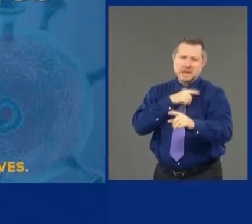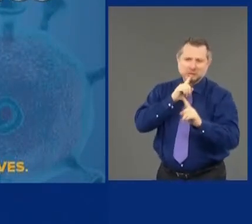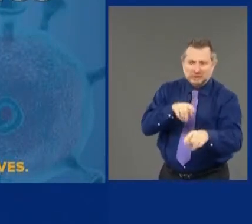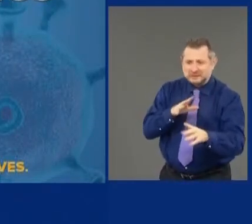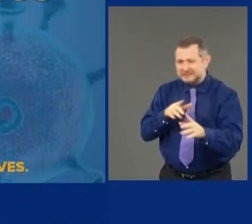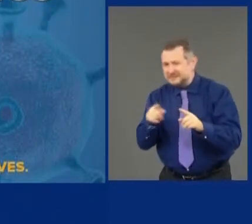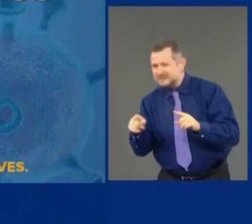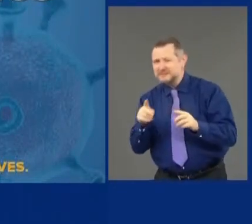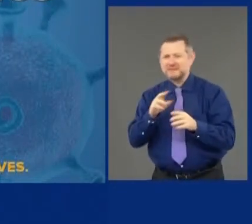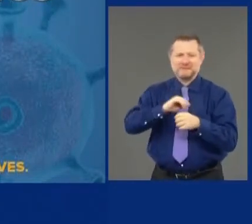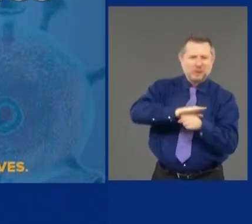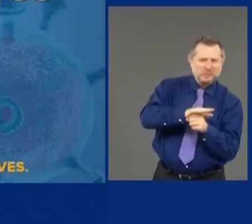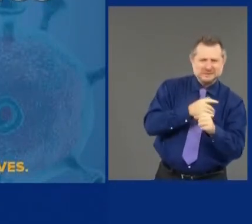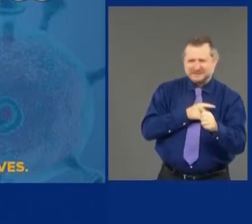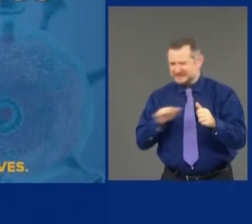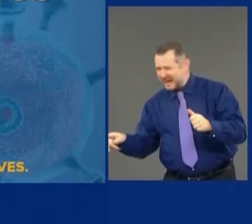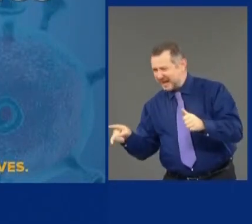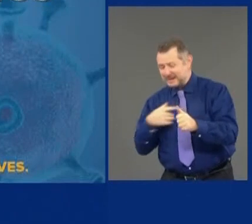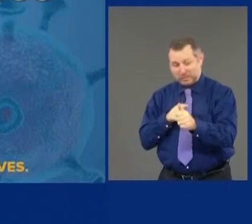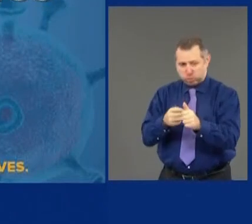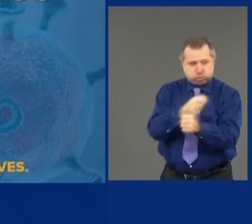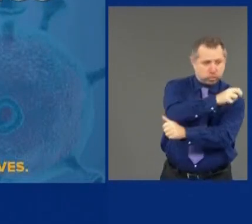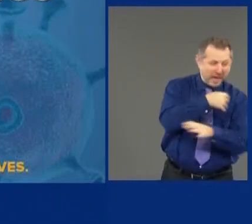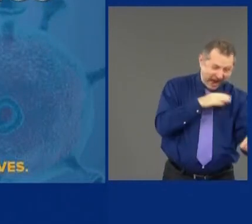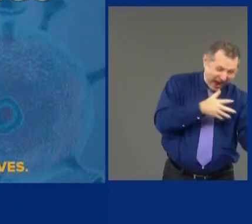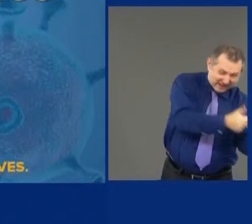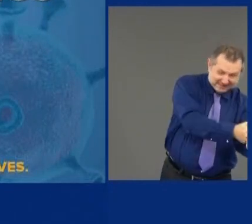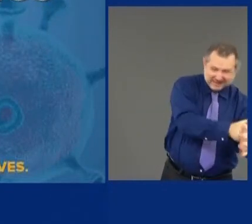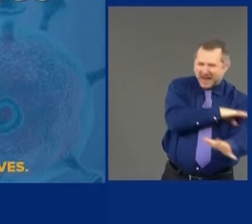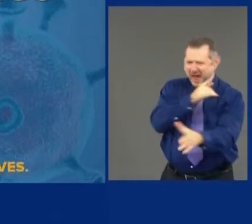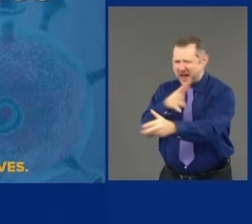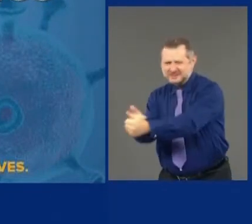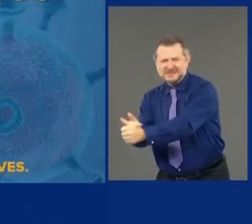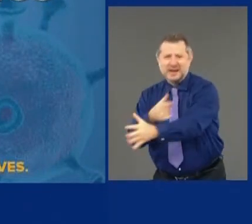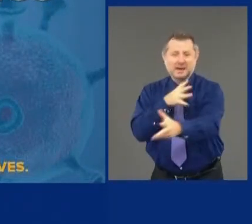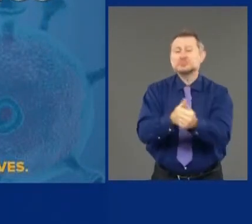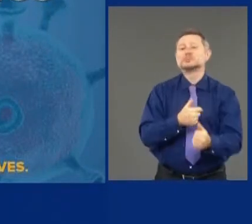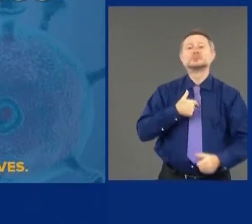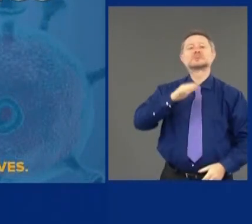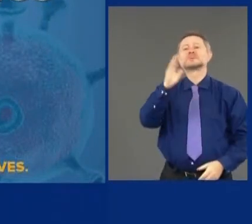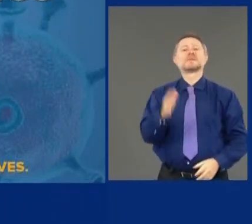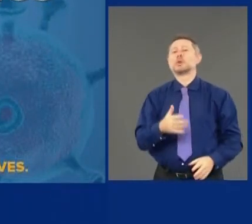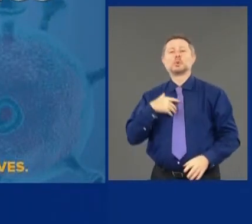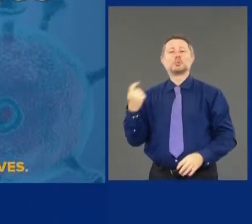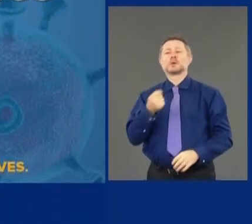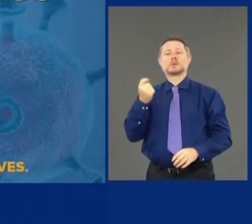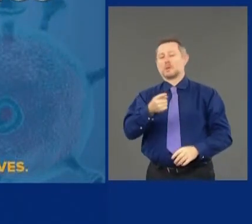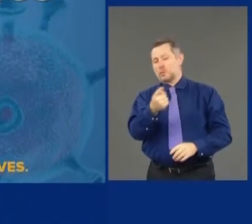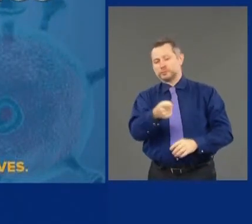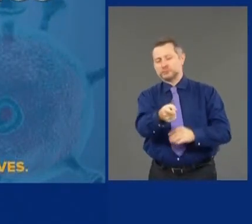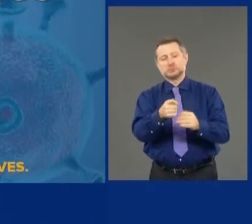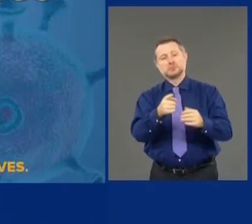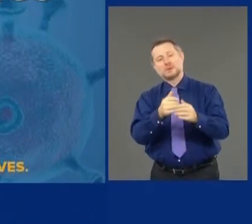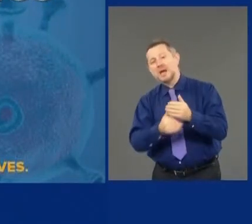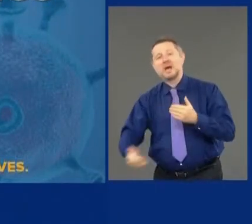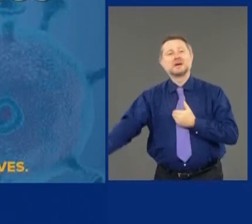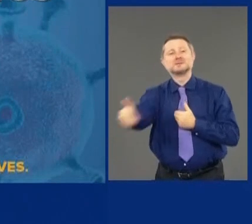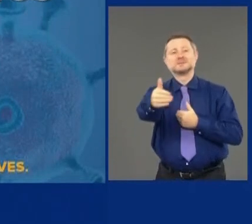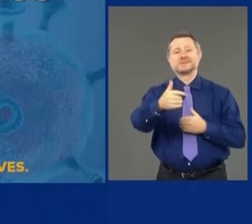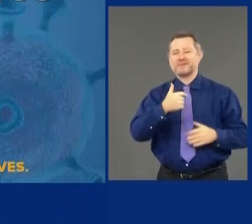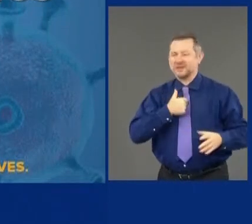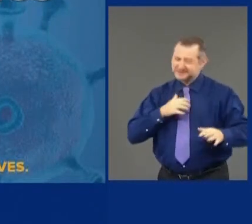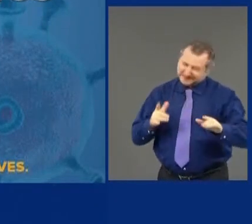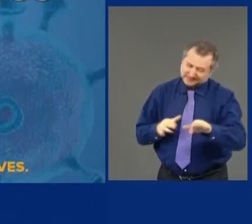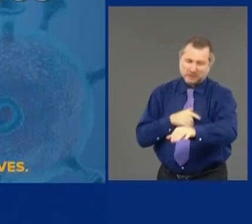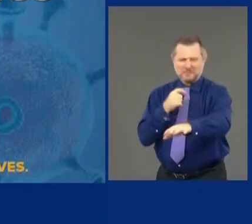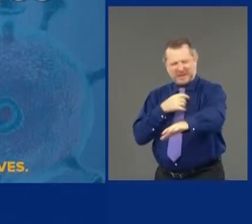did this, now we have to scramble. You never win that way. You have to get ahead of the virus. So what we